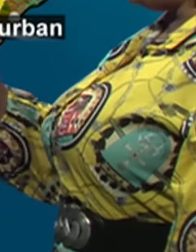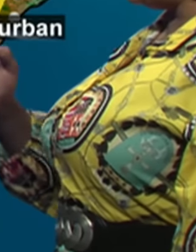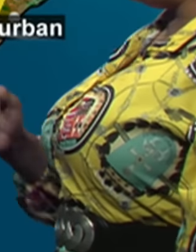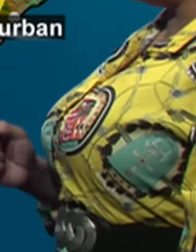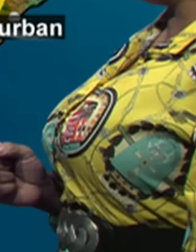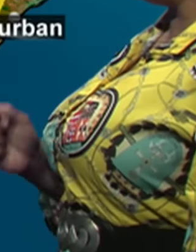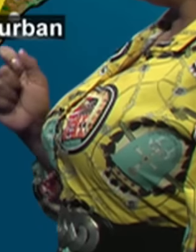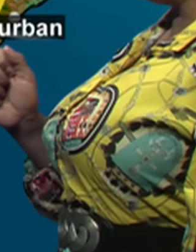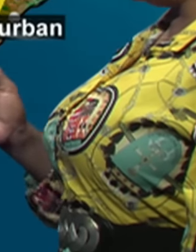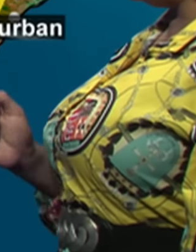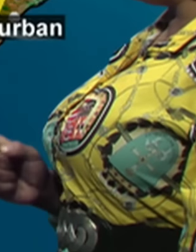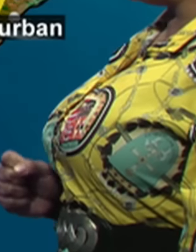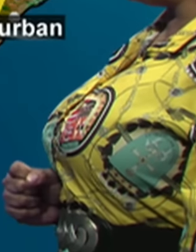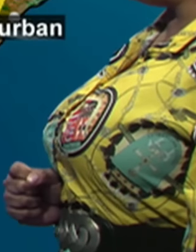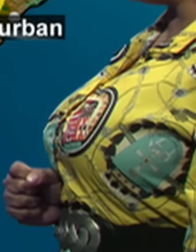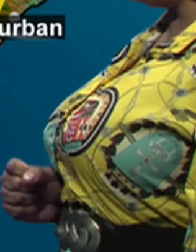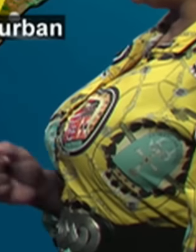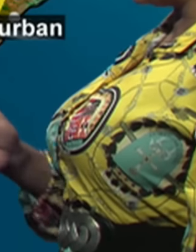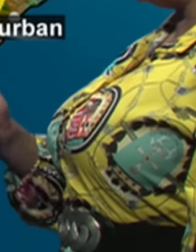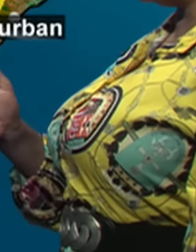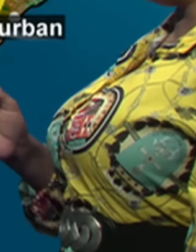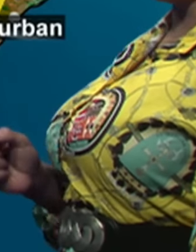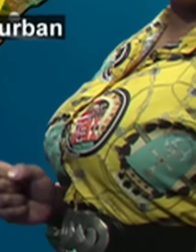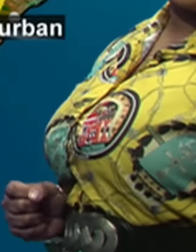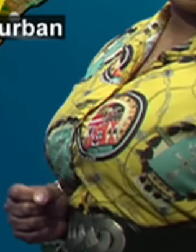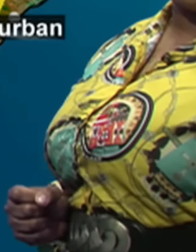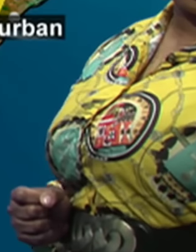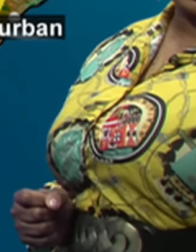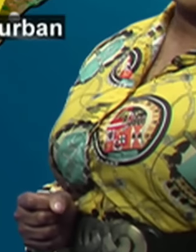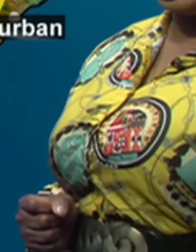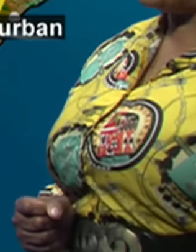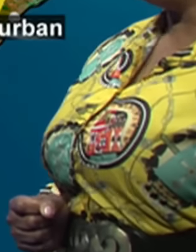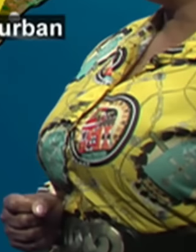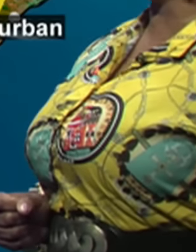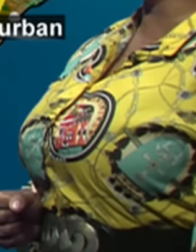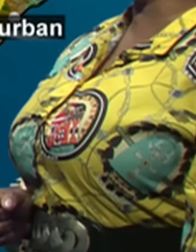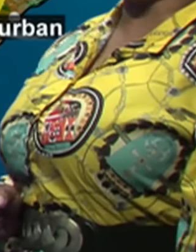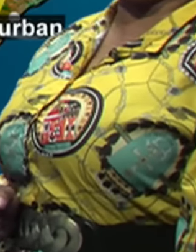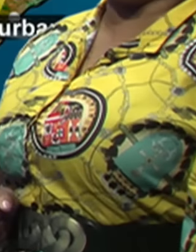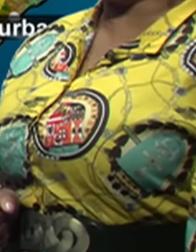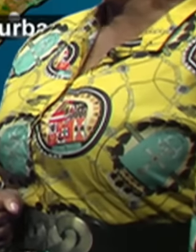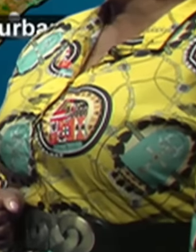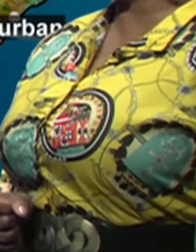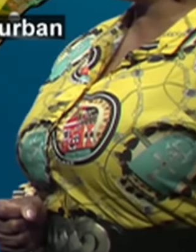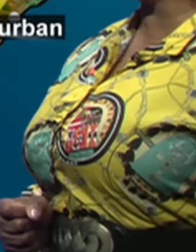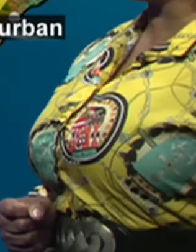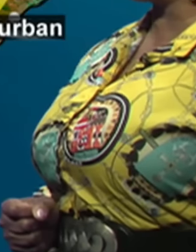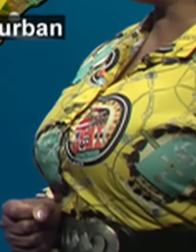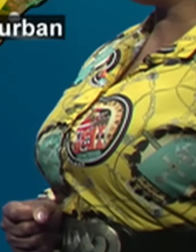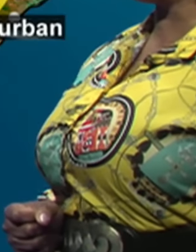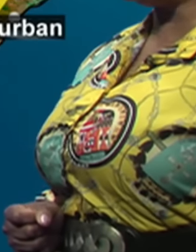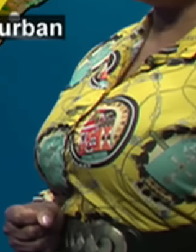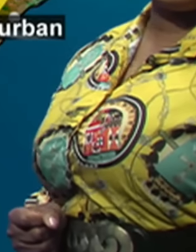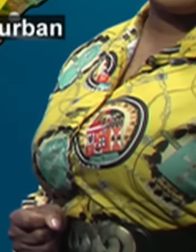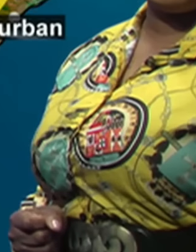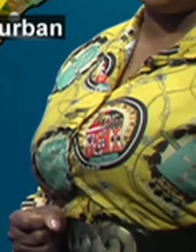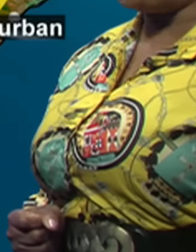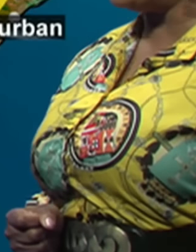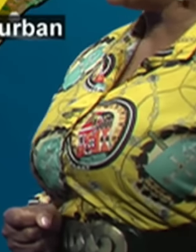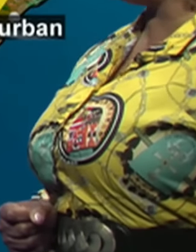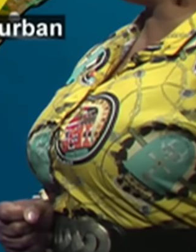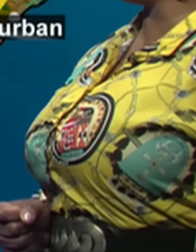re lebelela Mahikeng go tsenelela gona go la Mpumalanga le karolong tše dintšanaga go la Durban go na le kgona go letša dipula re lebelela go Sasa dipula tšela di santšane